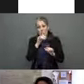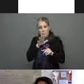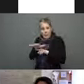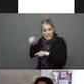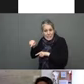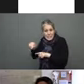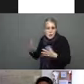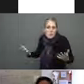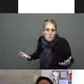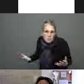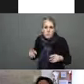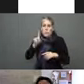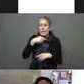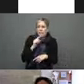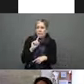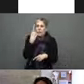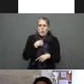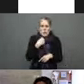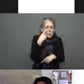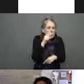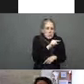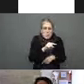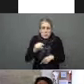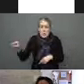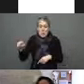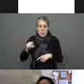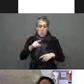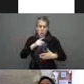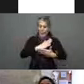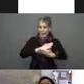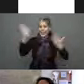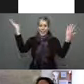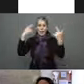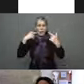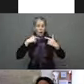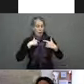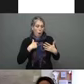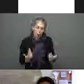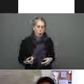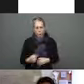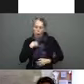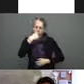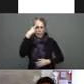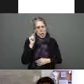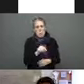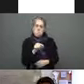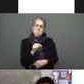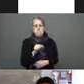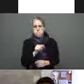um, having gone through the data, I didn't see anything jumping out as, you know, a tendency towards, um,